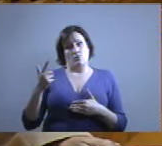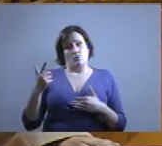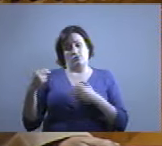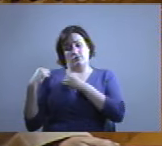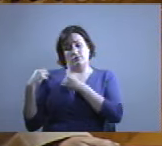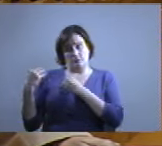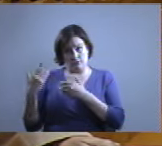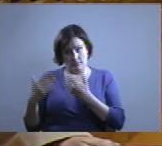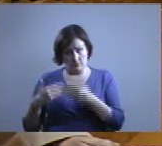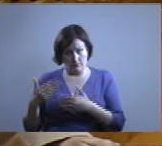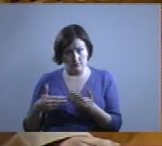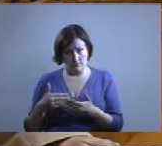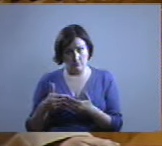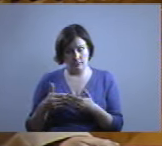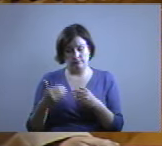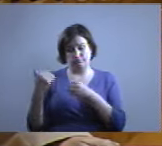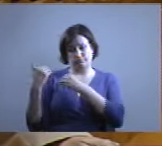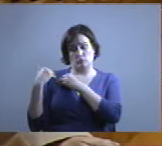be carried